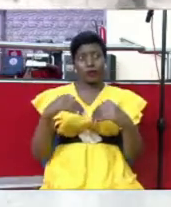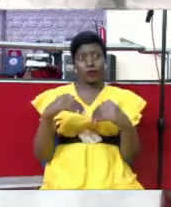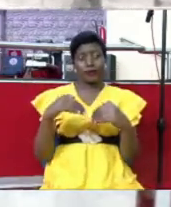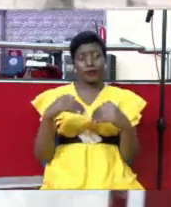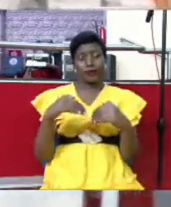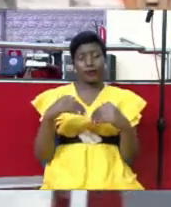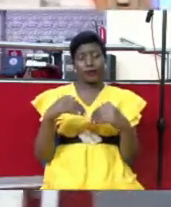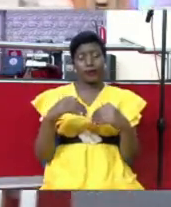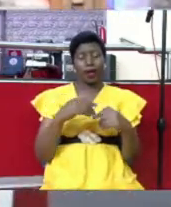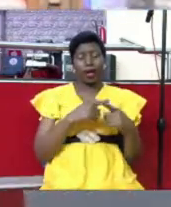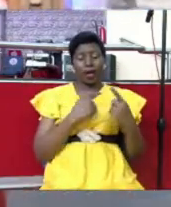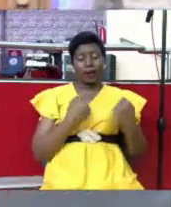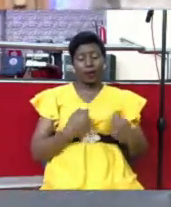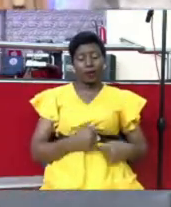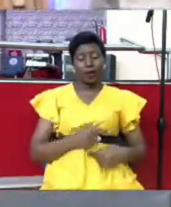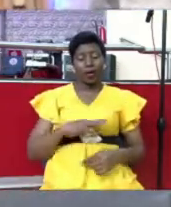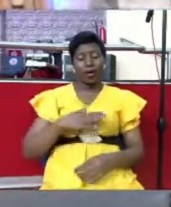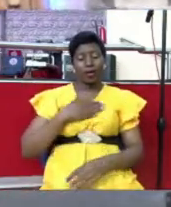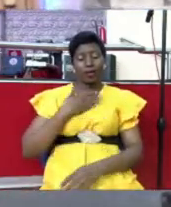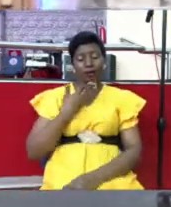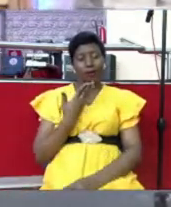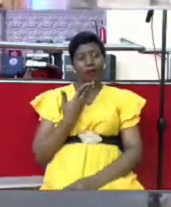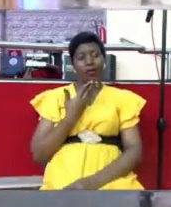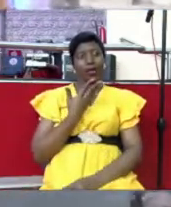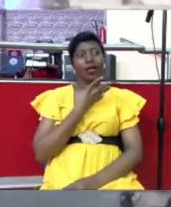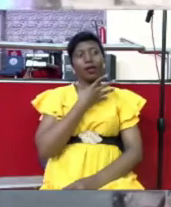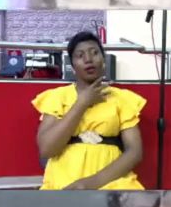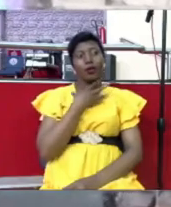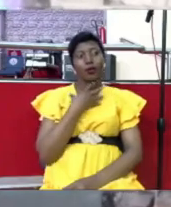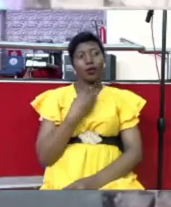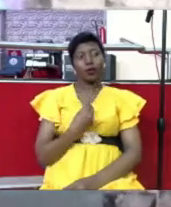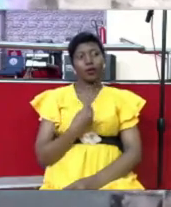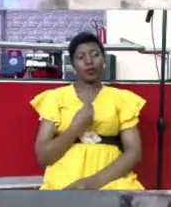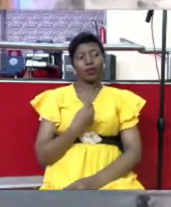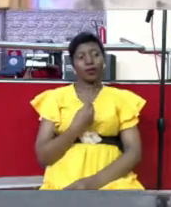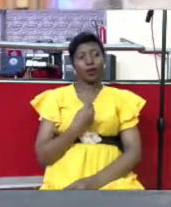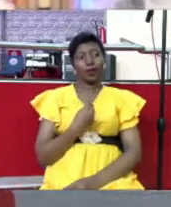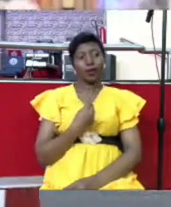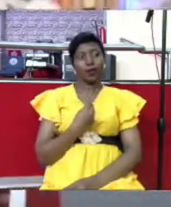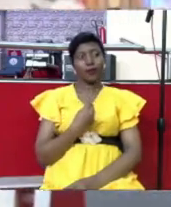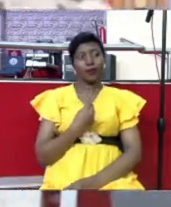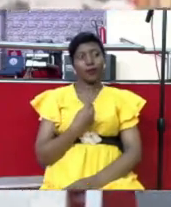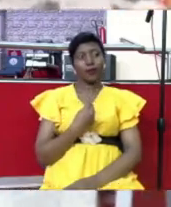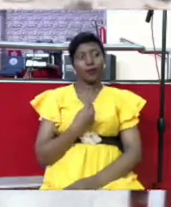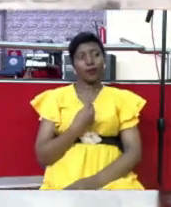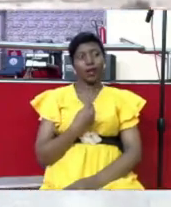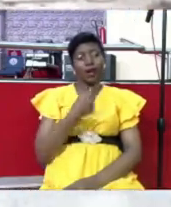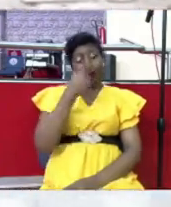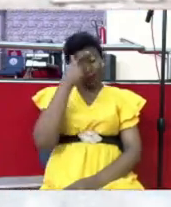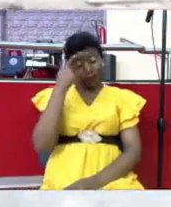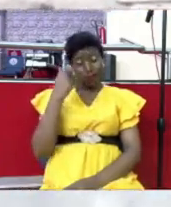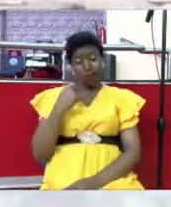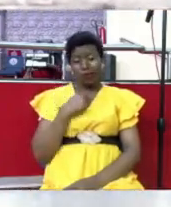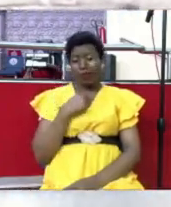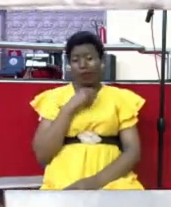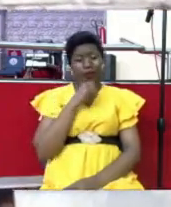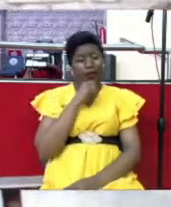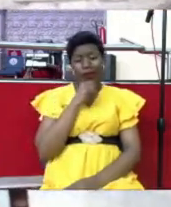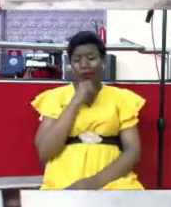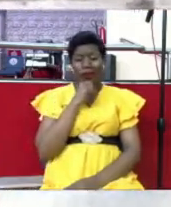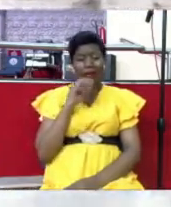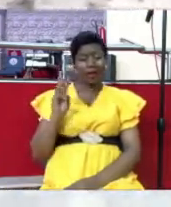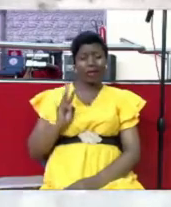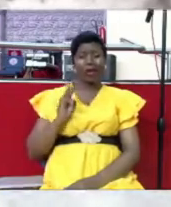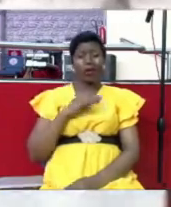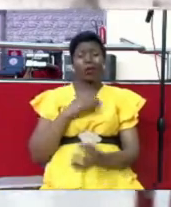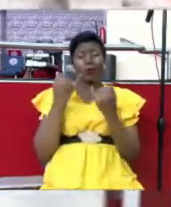my heart started yearning. Na moyo wangu kawa na tamaa. Because I was wondering, we have been trying to raise money to put up a